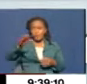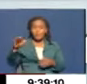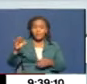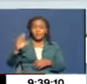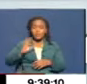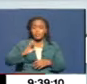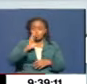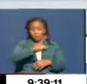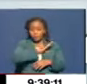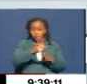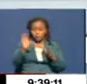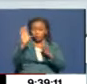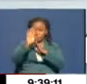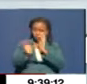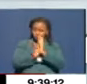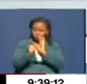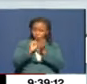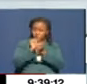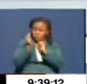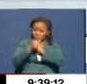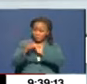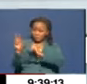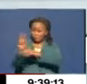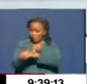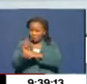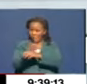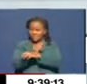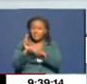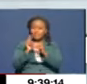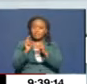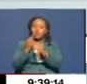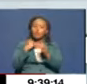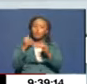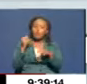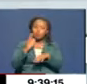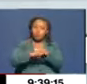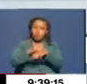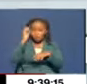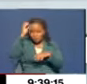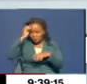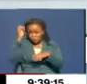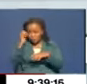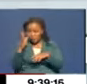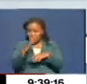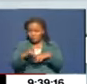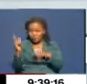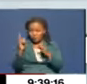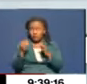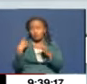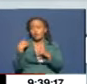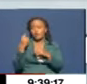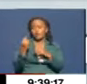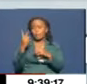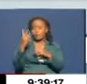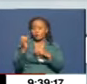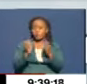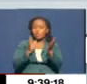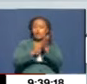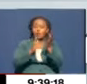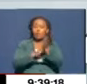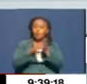Constitutional Implementation Oversight is seeking public views on the Constitution Amendment Bill number 40 that proposes that